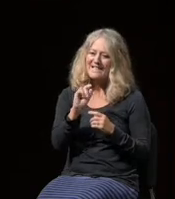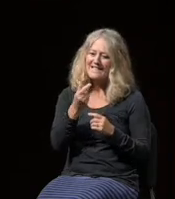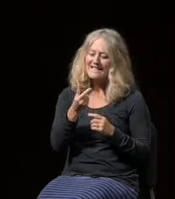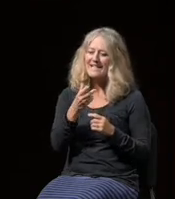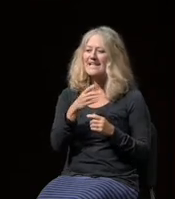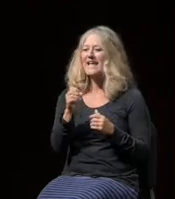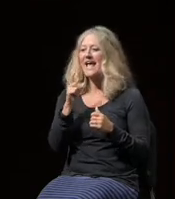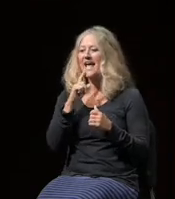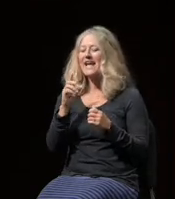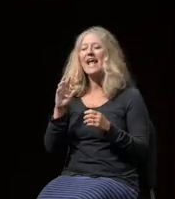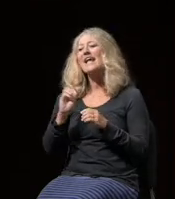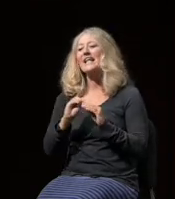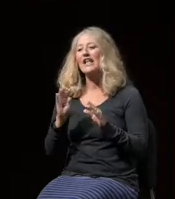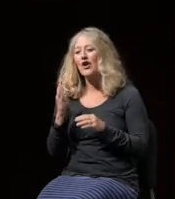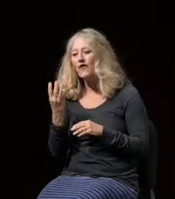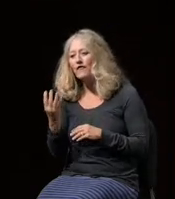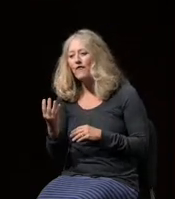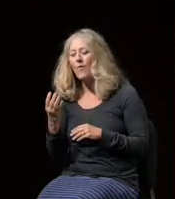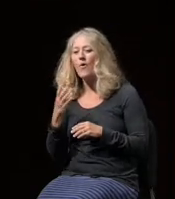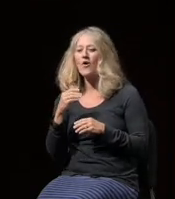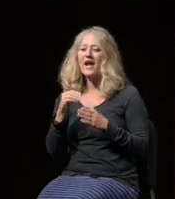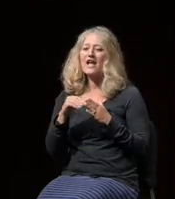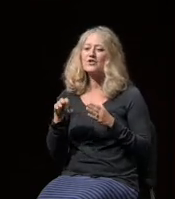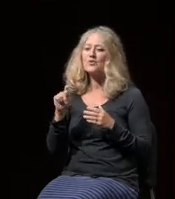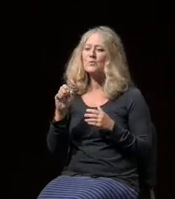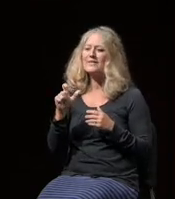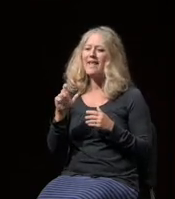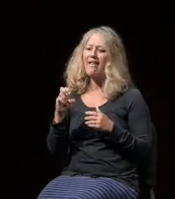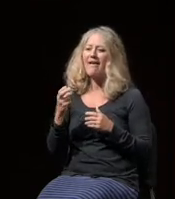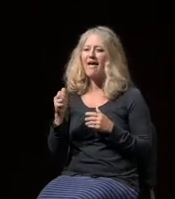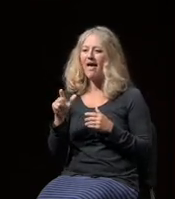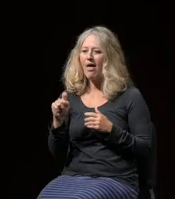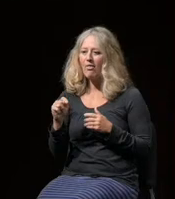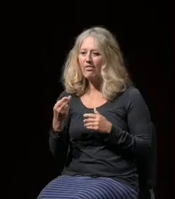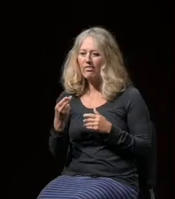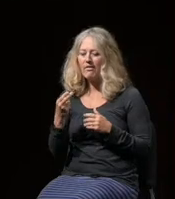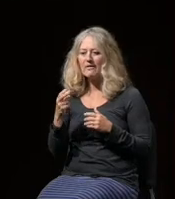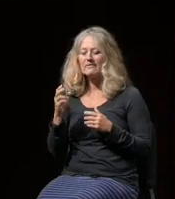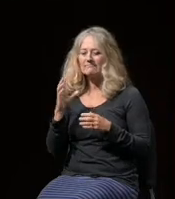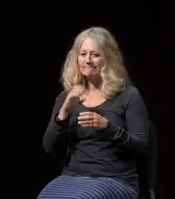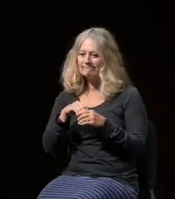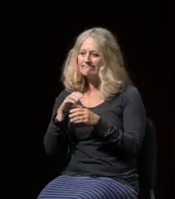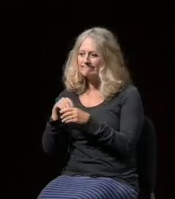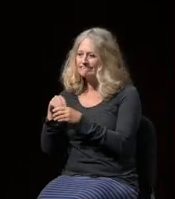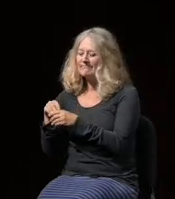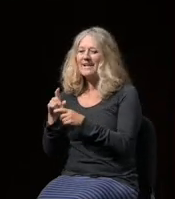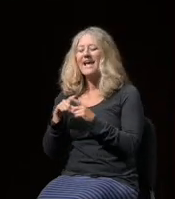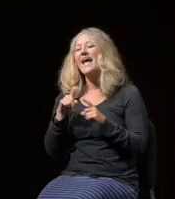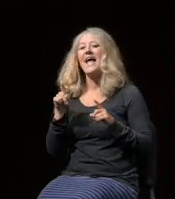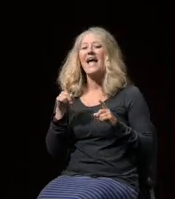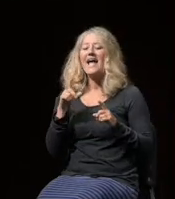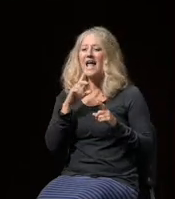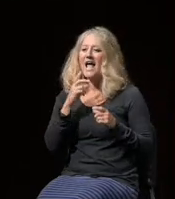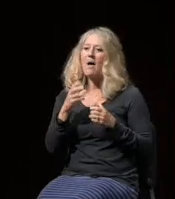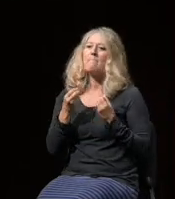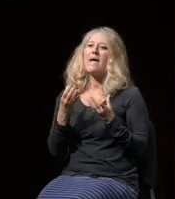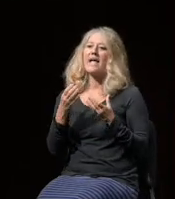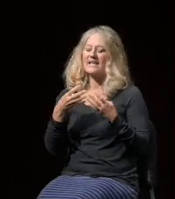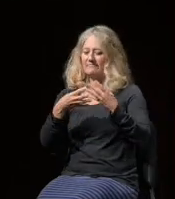Cleared Four, and adding student telehealth support have proven her skill at managing numerous large-scale